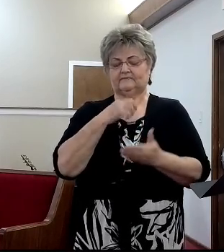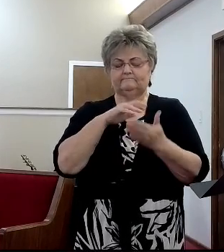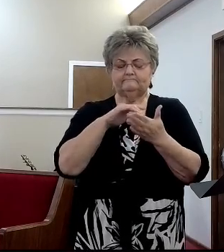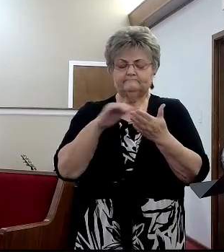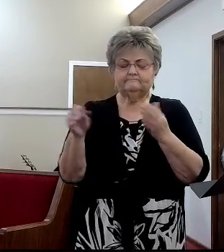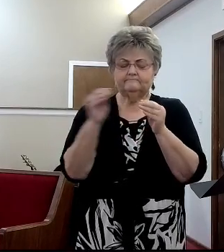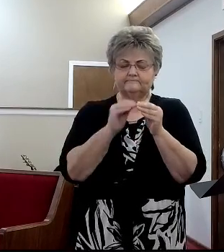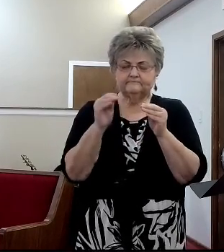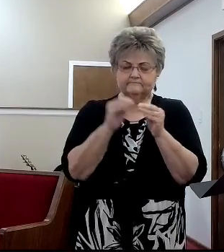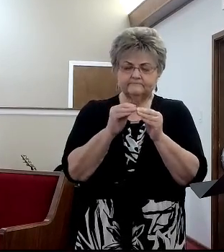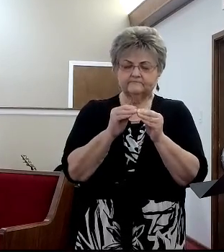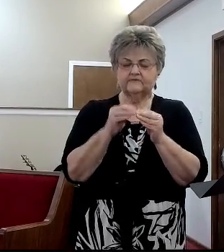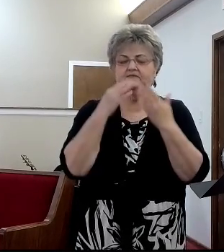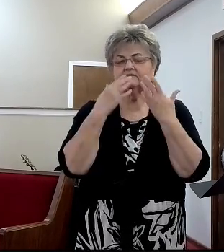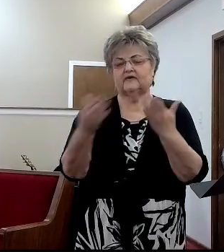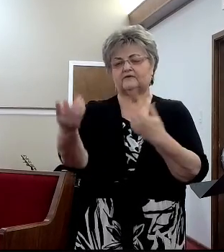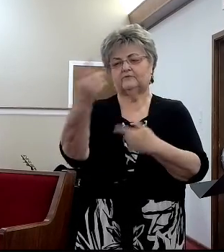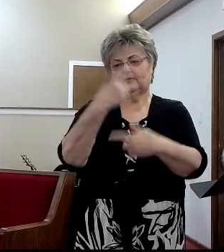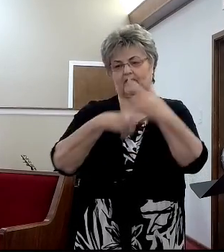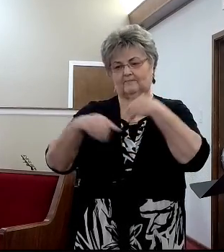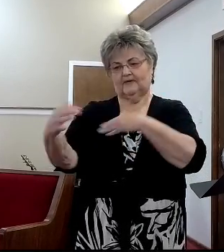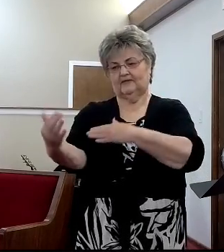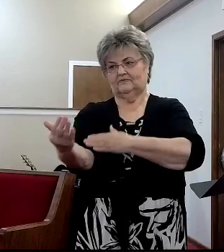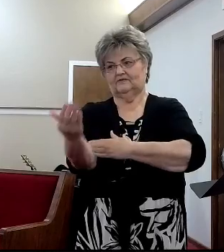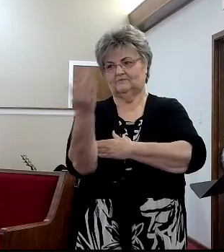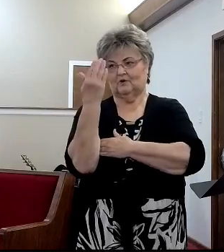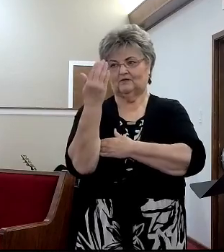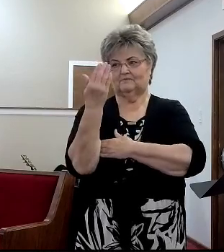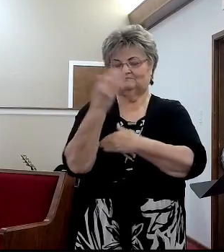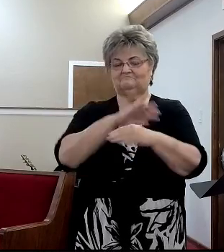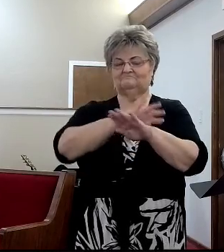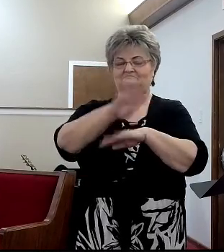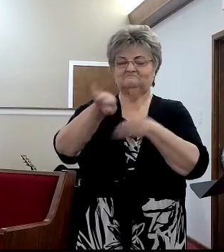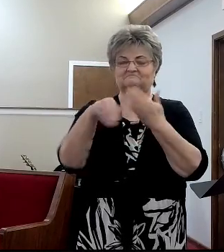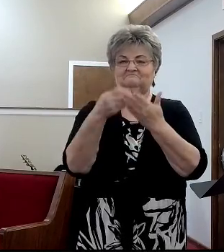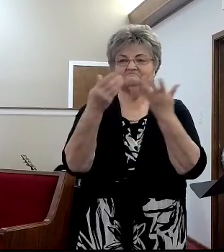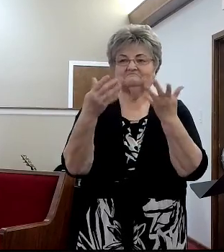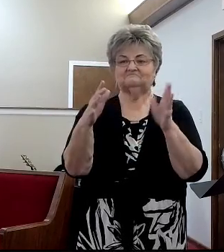thank you for coming out this morning, and yeah, we'll see you in service.